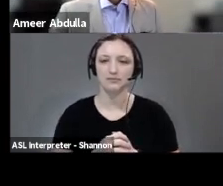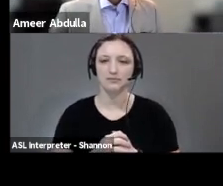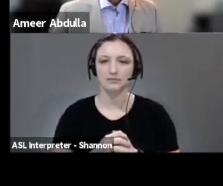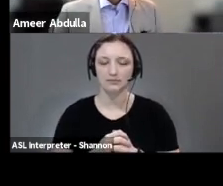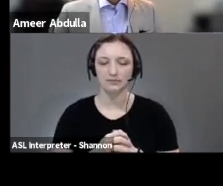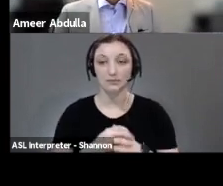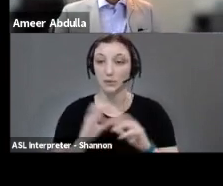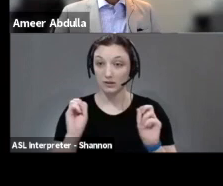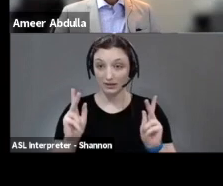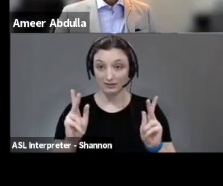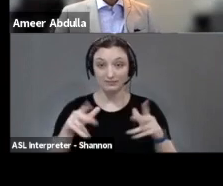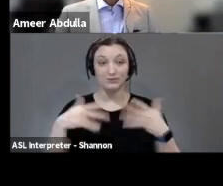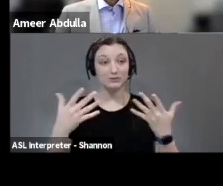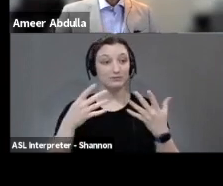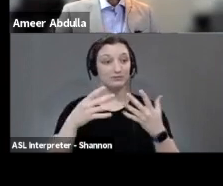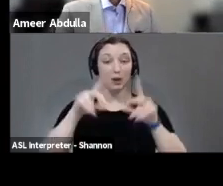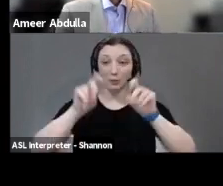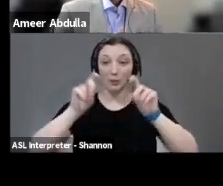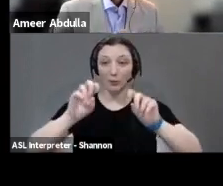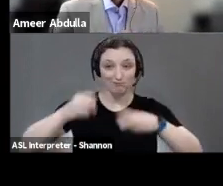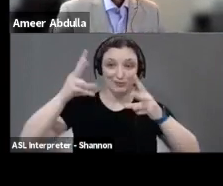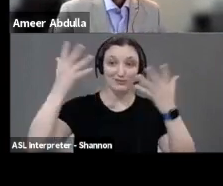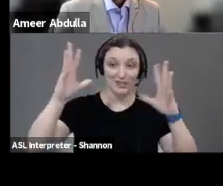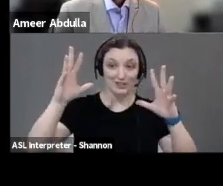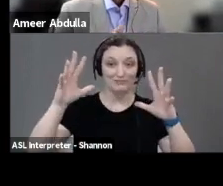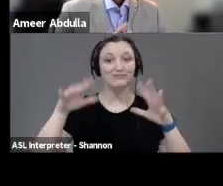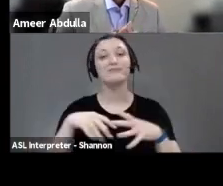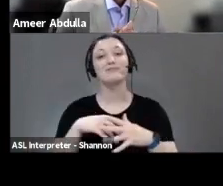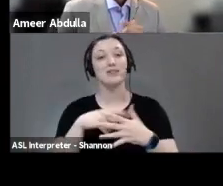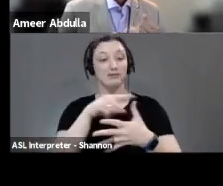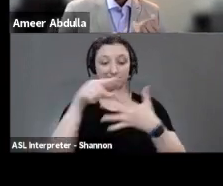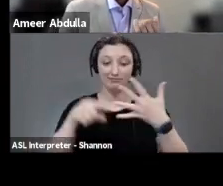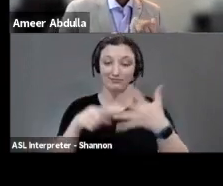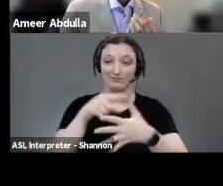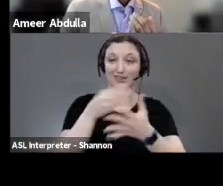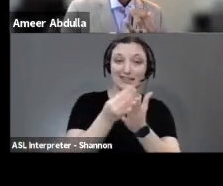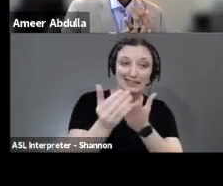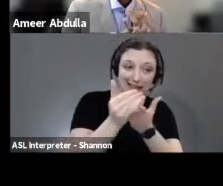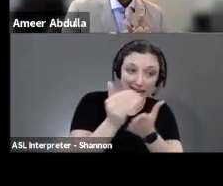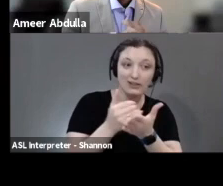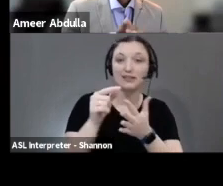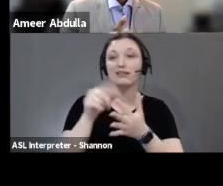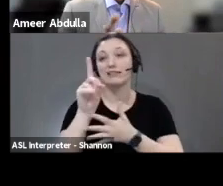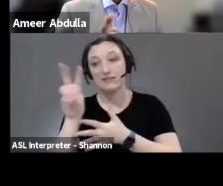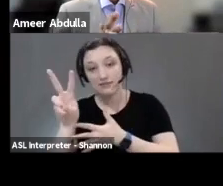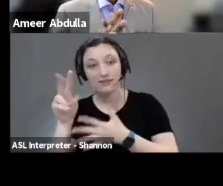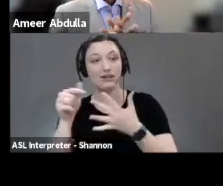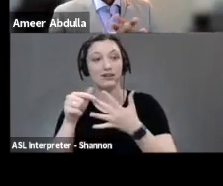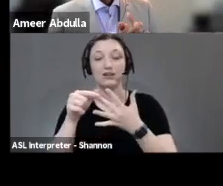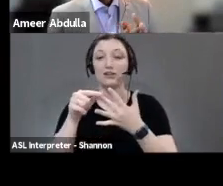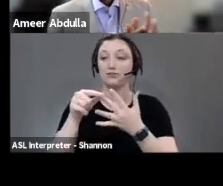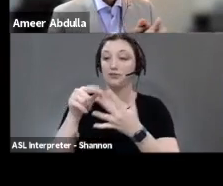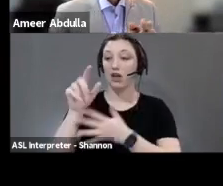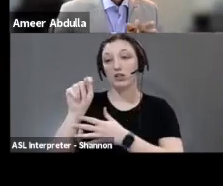All right, so the poll is up. Again, for 5 options, we have salary, we have dividends, we have stock options, we have